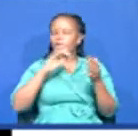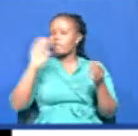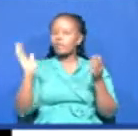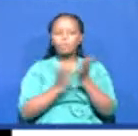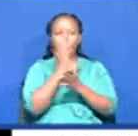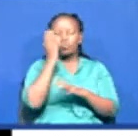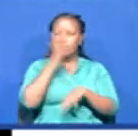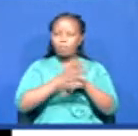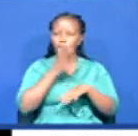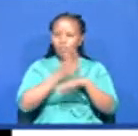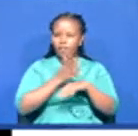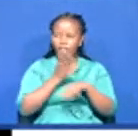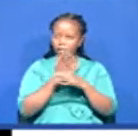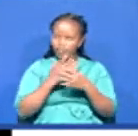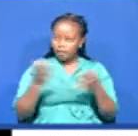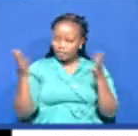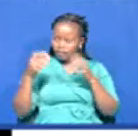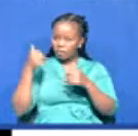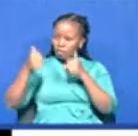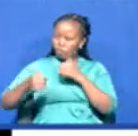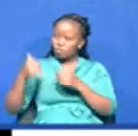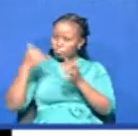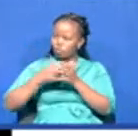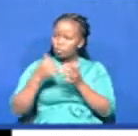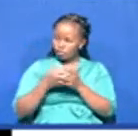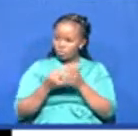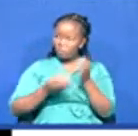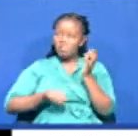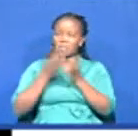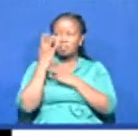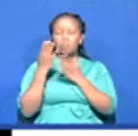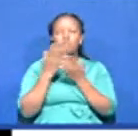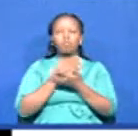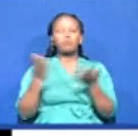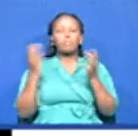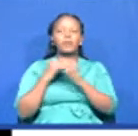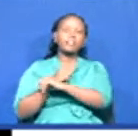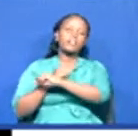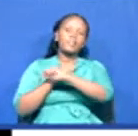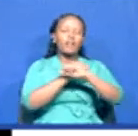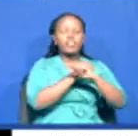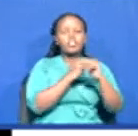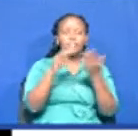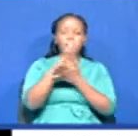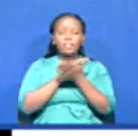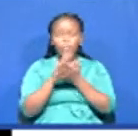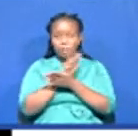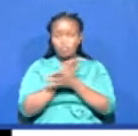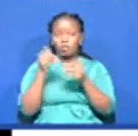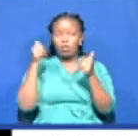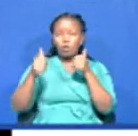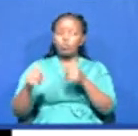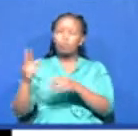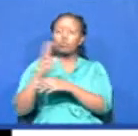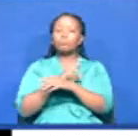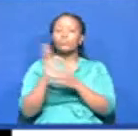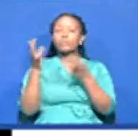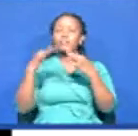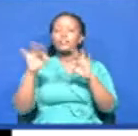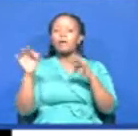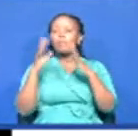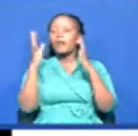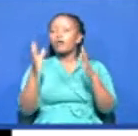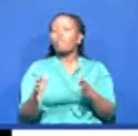involve creation of intellectual property rights database that will be used by officers at border